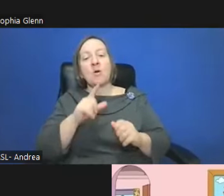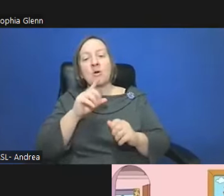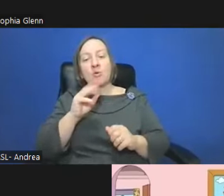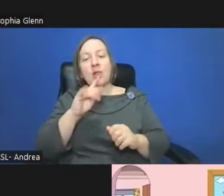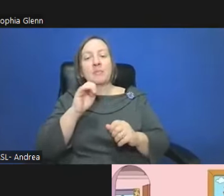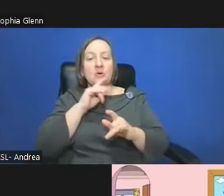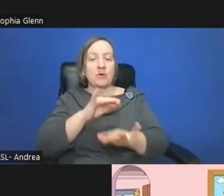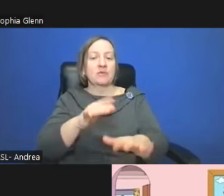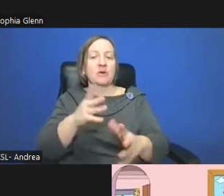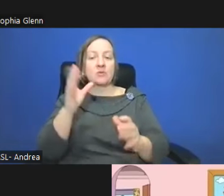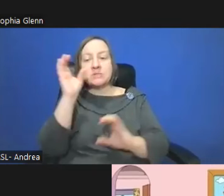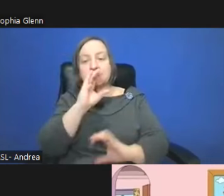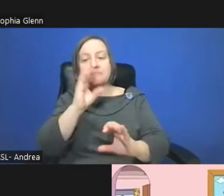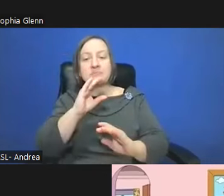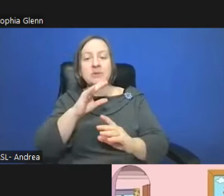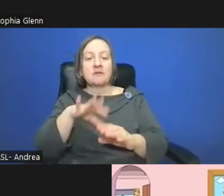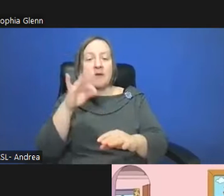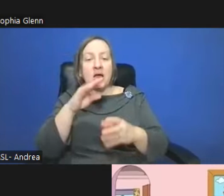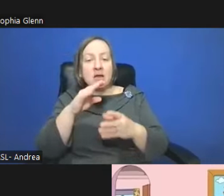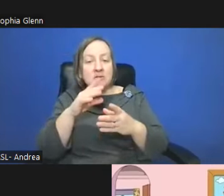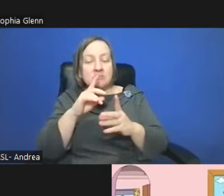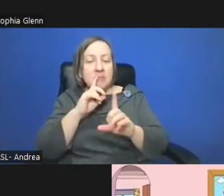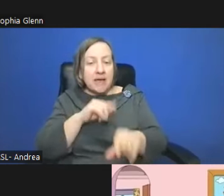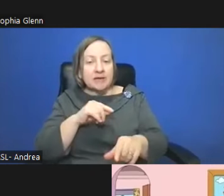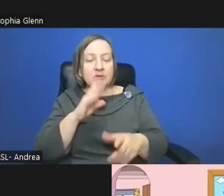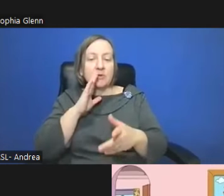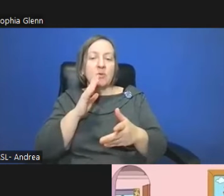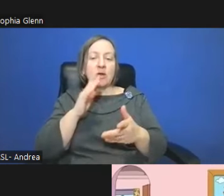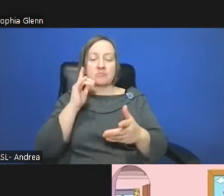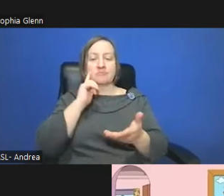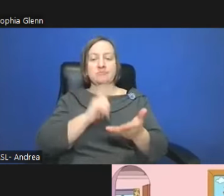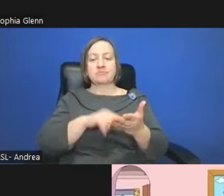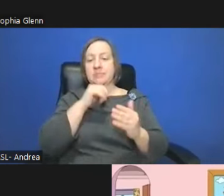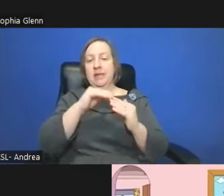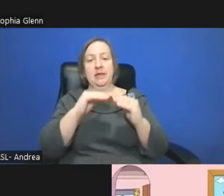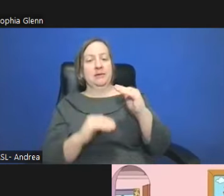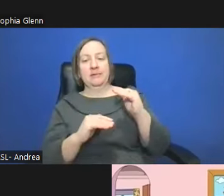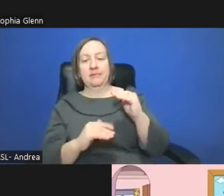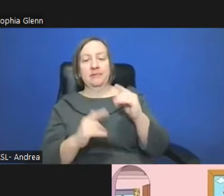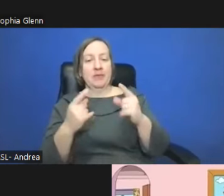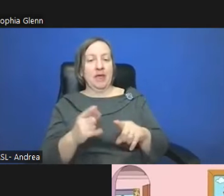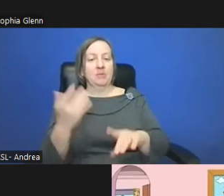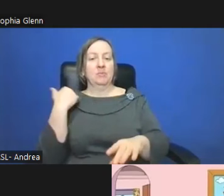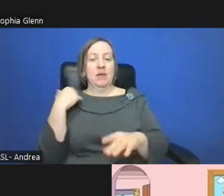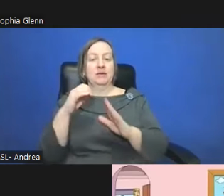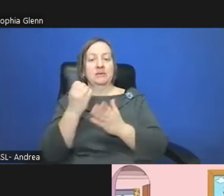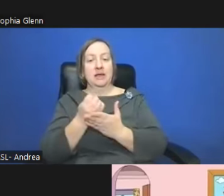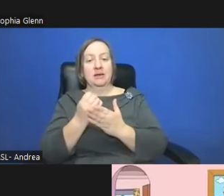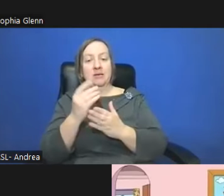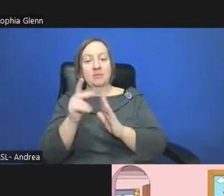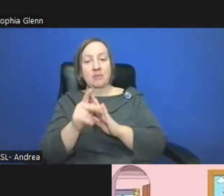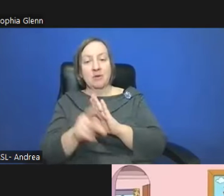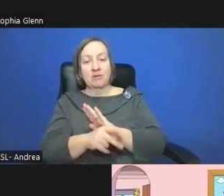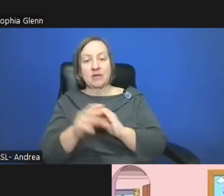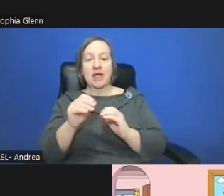solutions that acknowledge the inequities of past socioeconomic policies and the harm done to people and our relationships to these